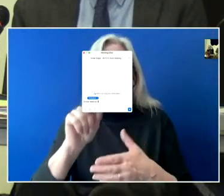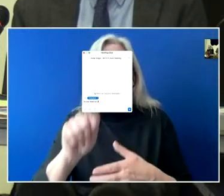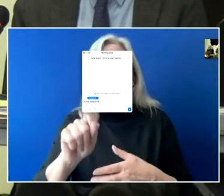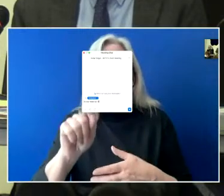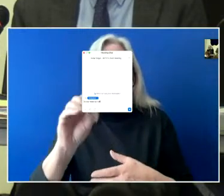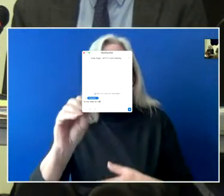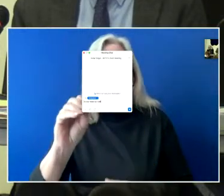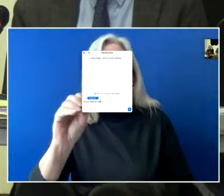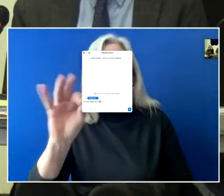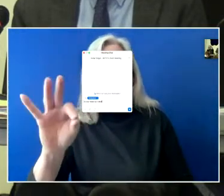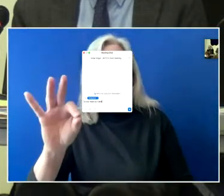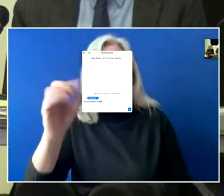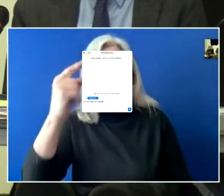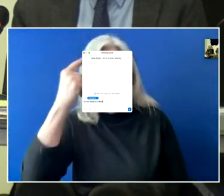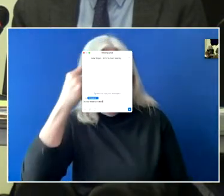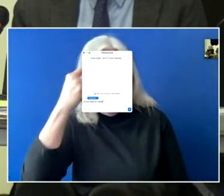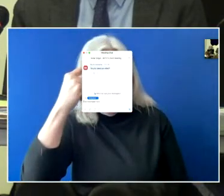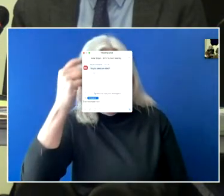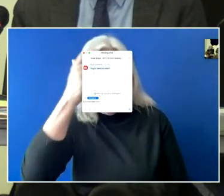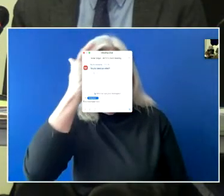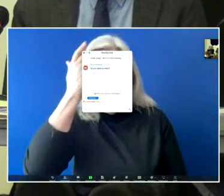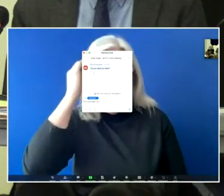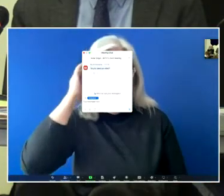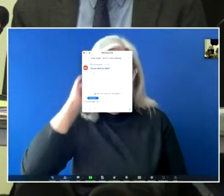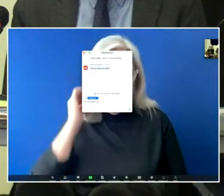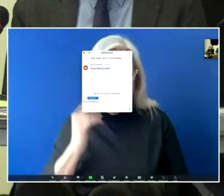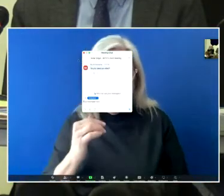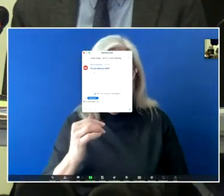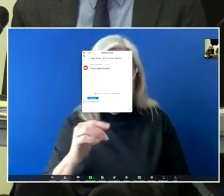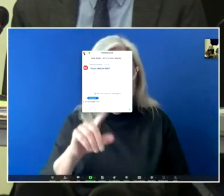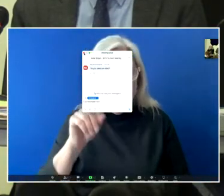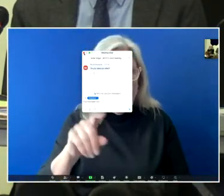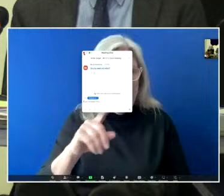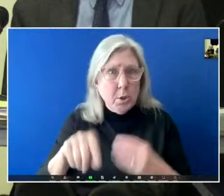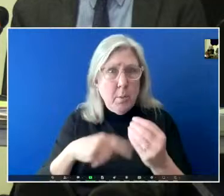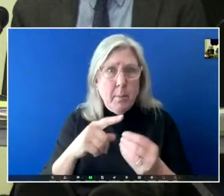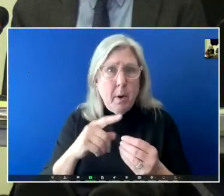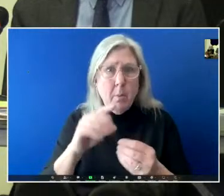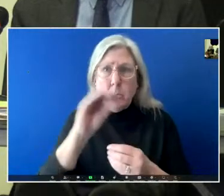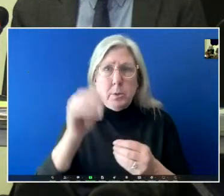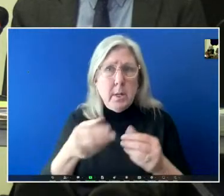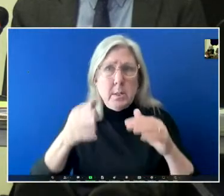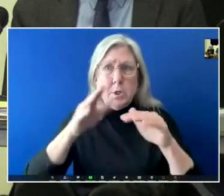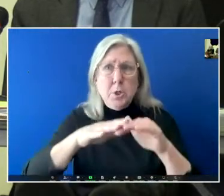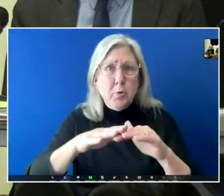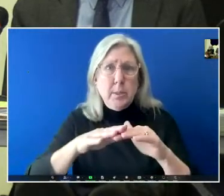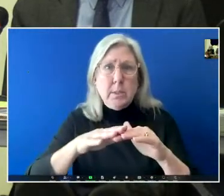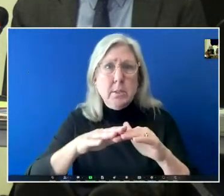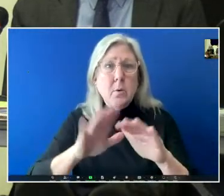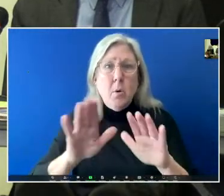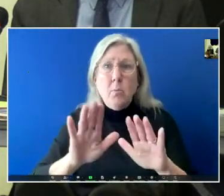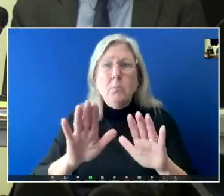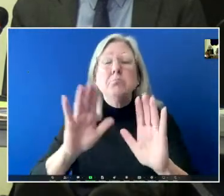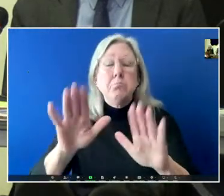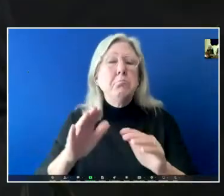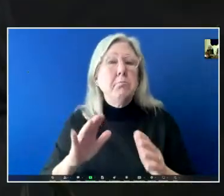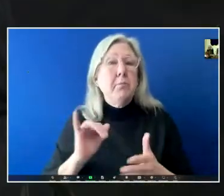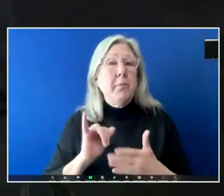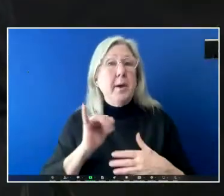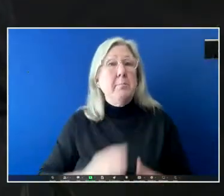um and I think was there a question on the percentage increase or no there was not okay that's it thank